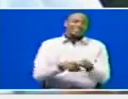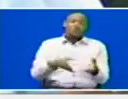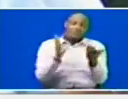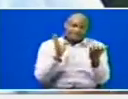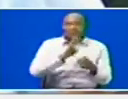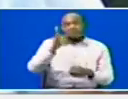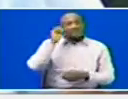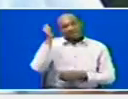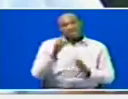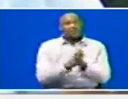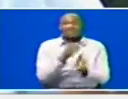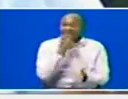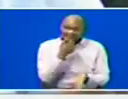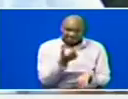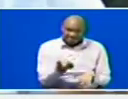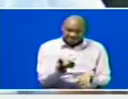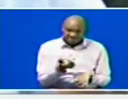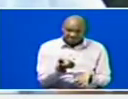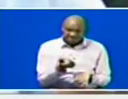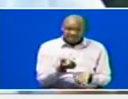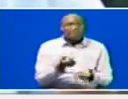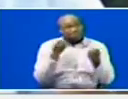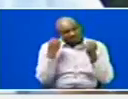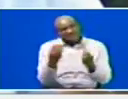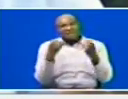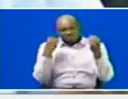western Kenya and Nyanza, and